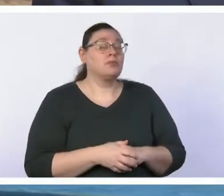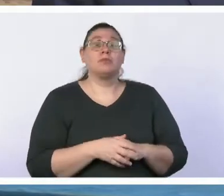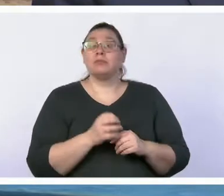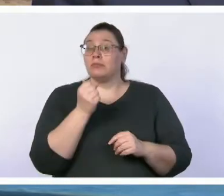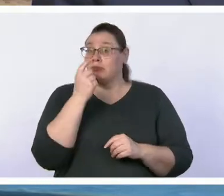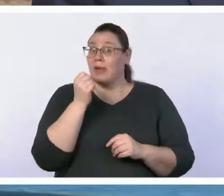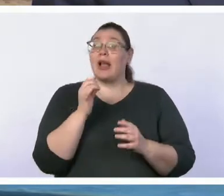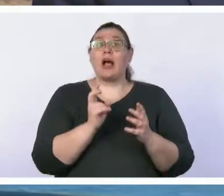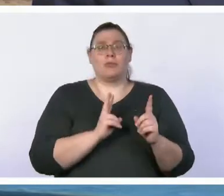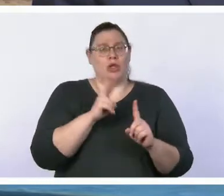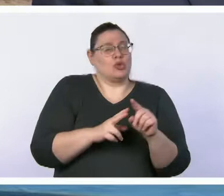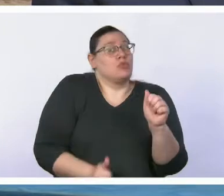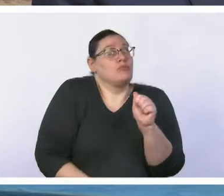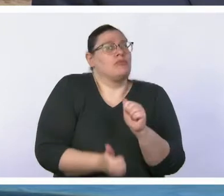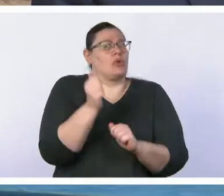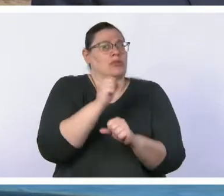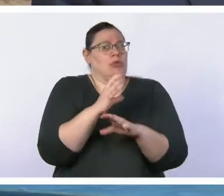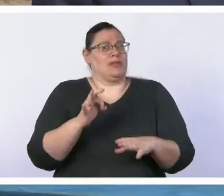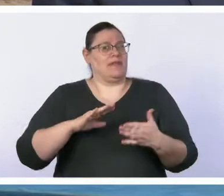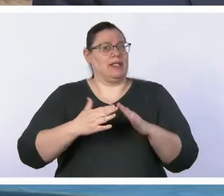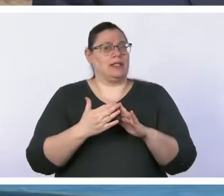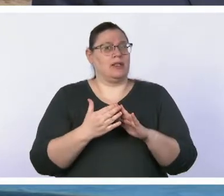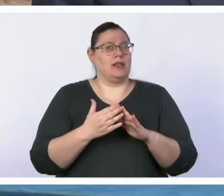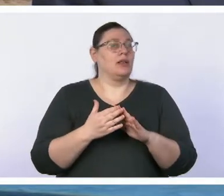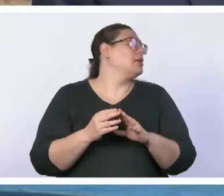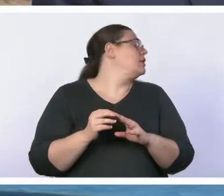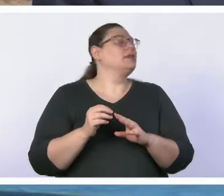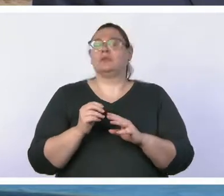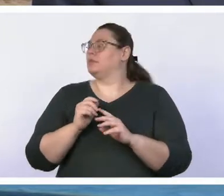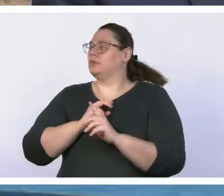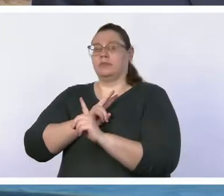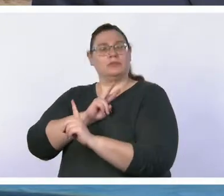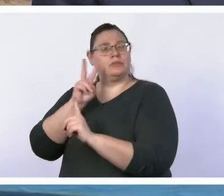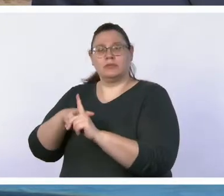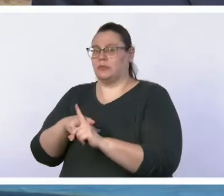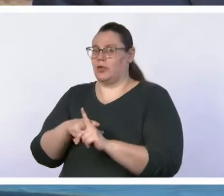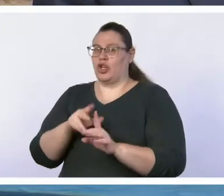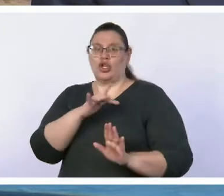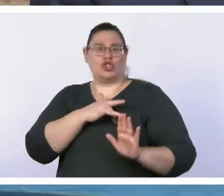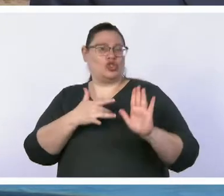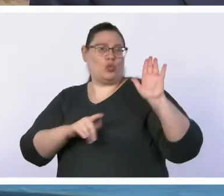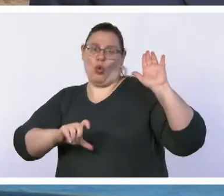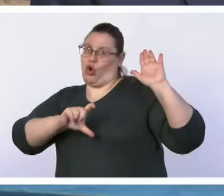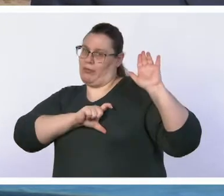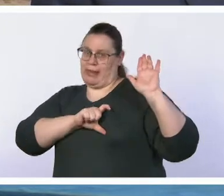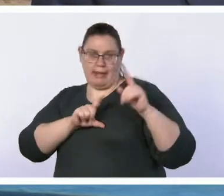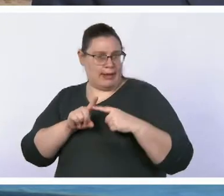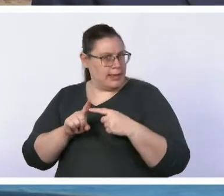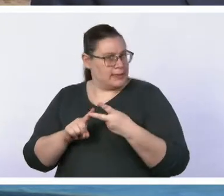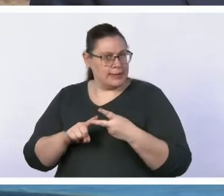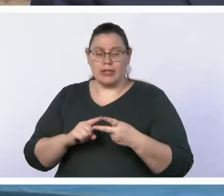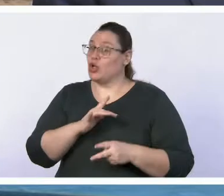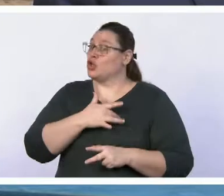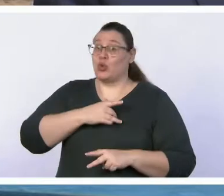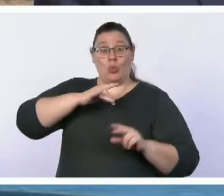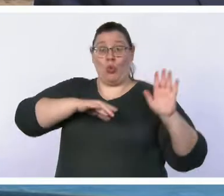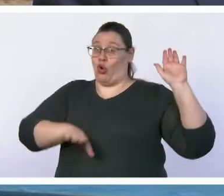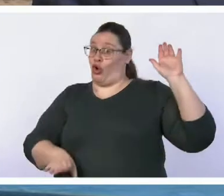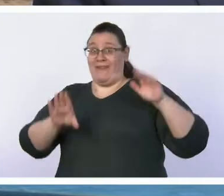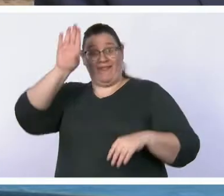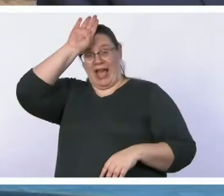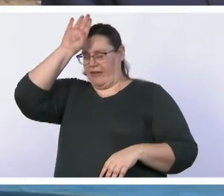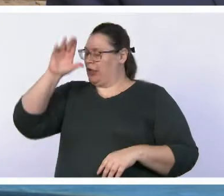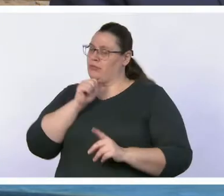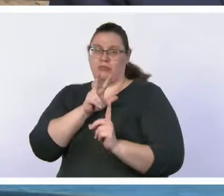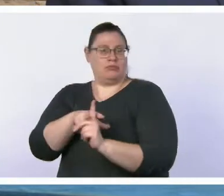most city employees. It will not apply to sworn police officers or sworn firefighters.